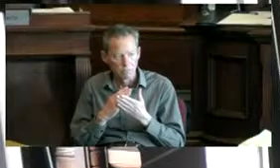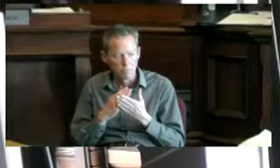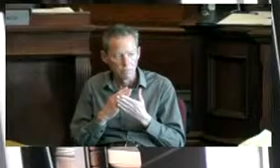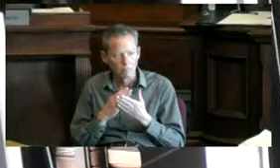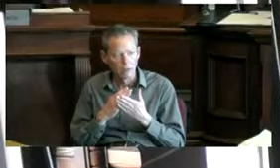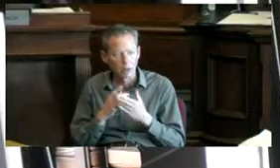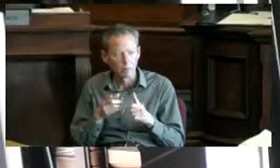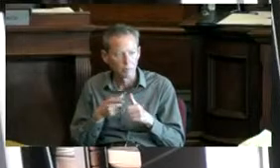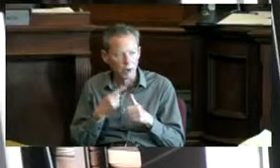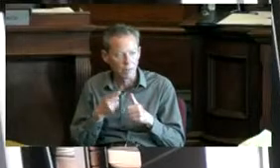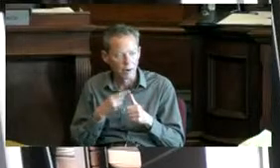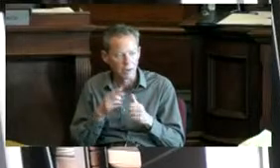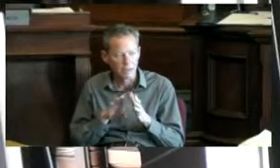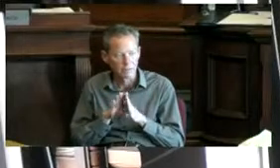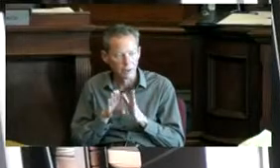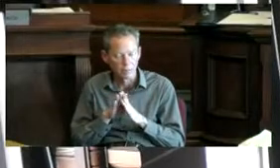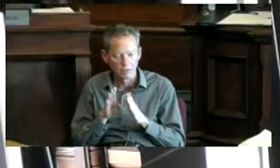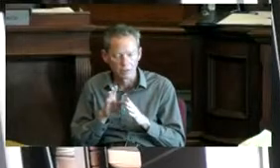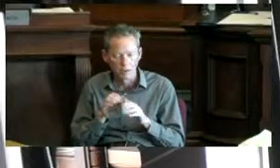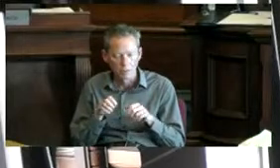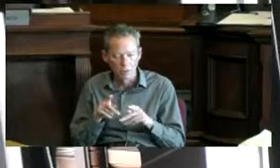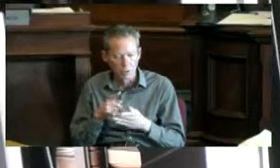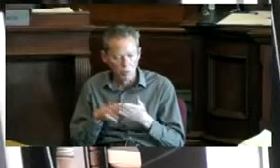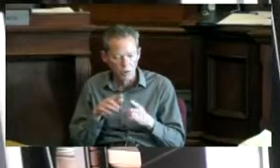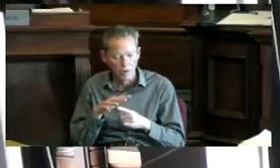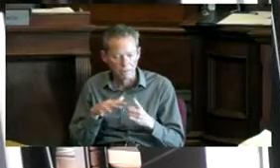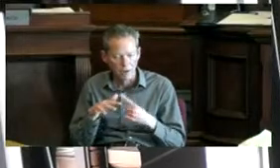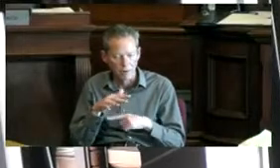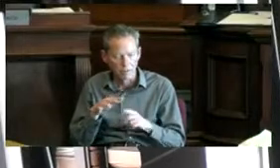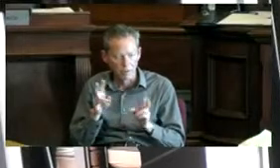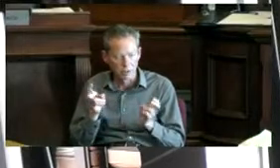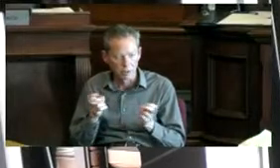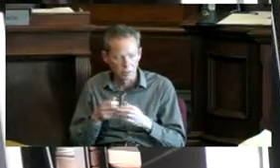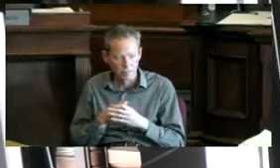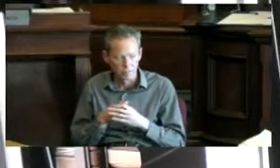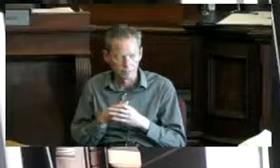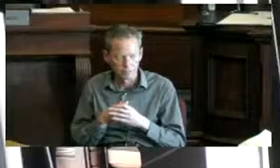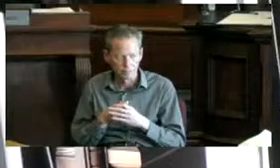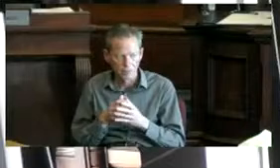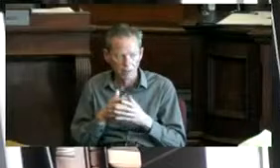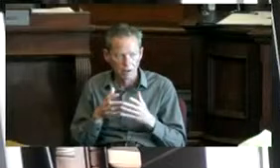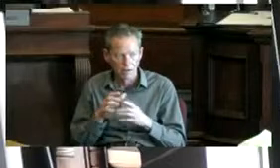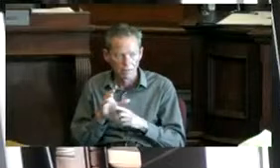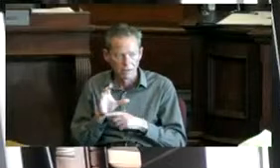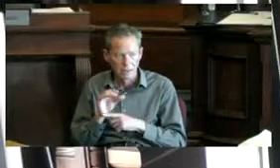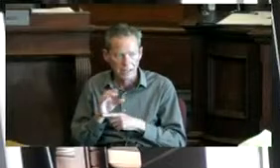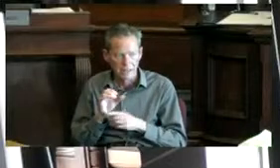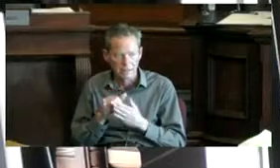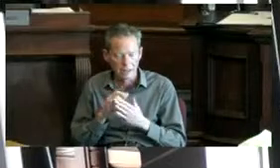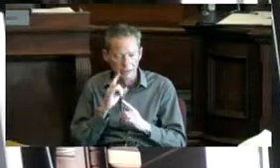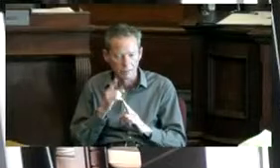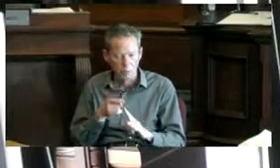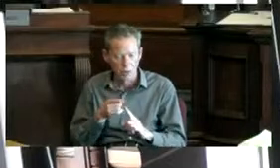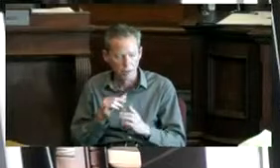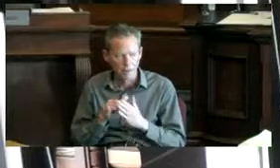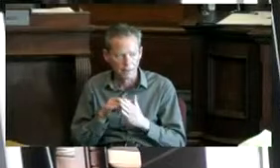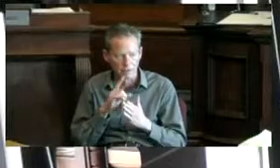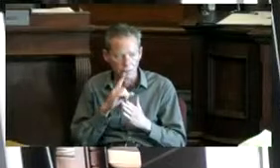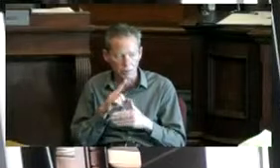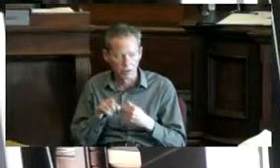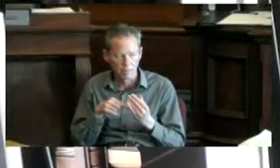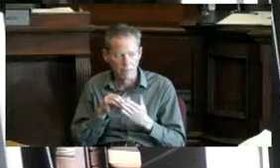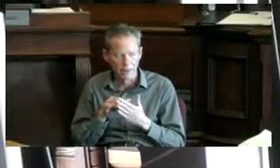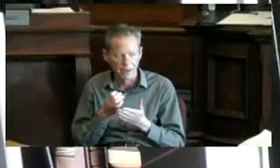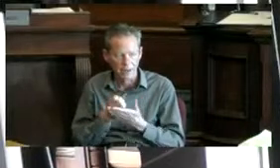opportunities, and if but for the environmental issues, can we take care of it? So in a lot of cases, that's our whole point here, is that this is really about